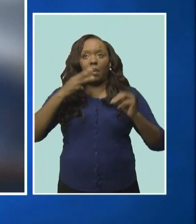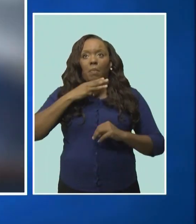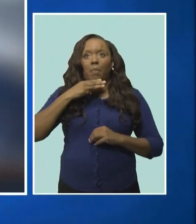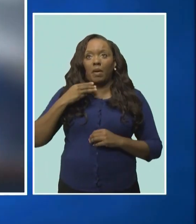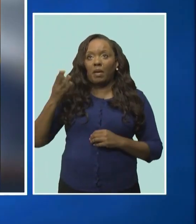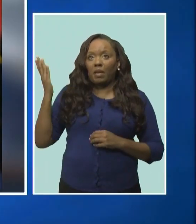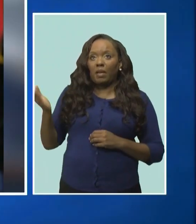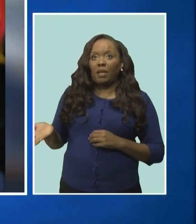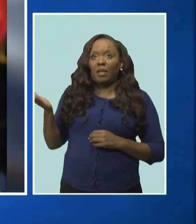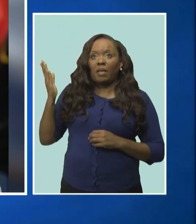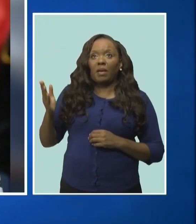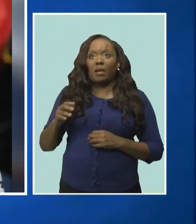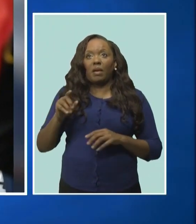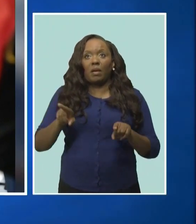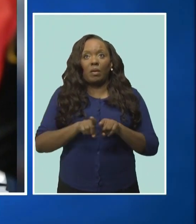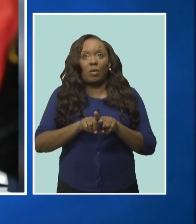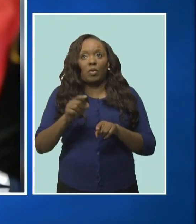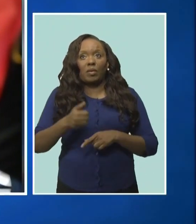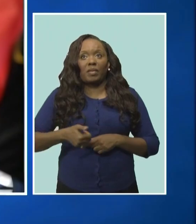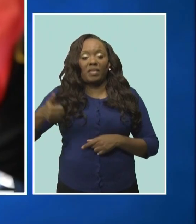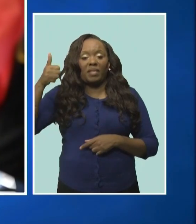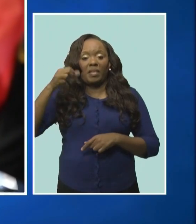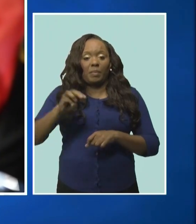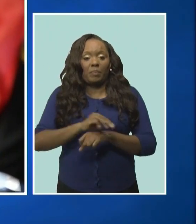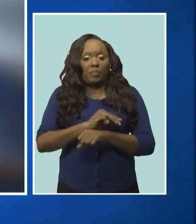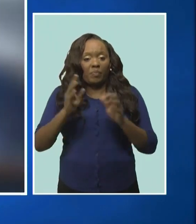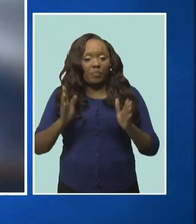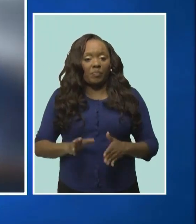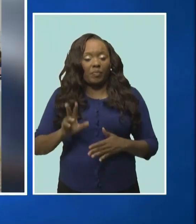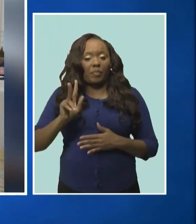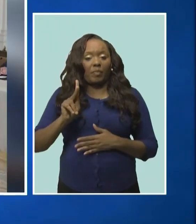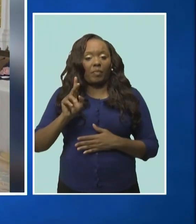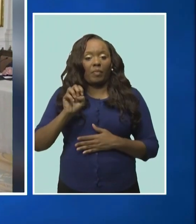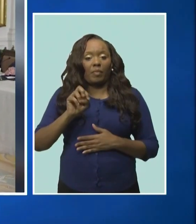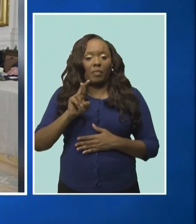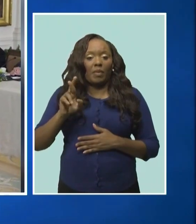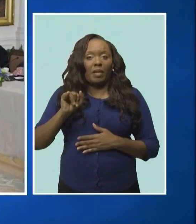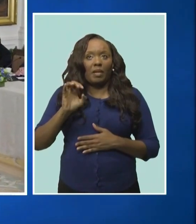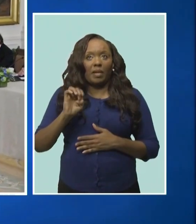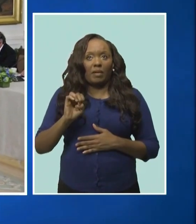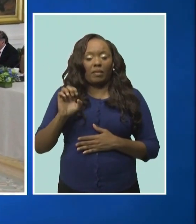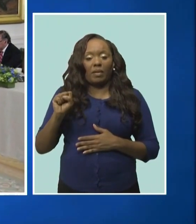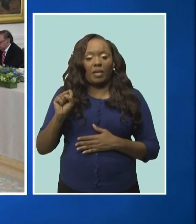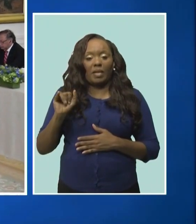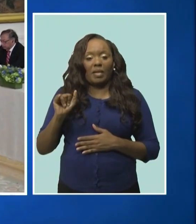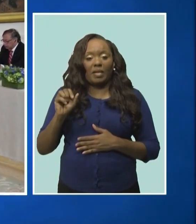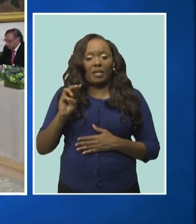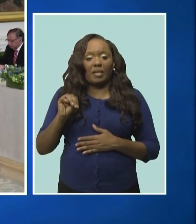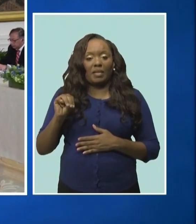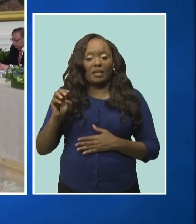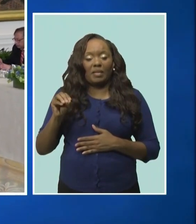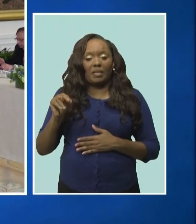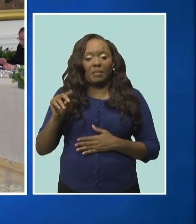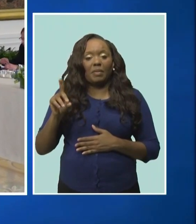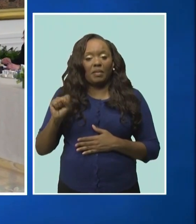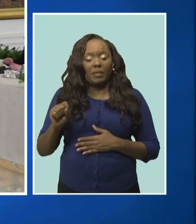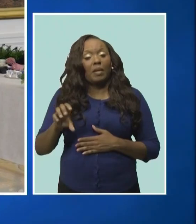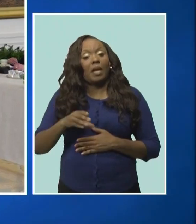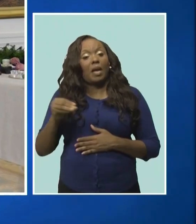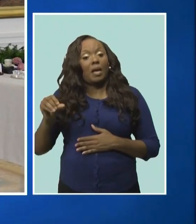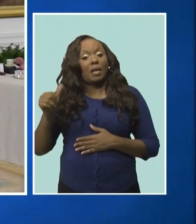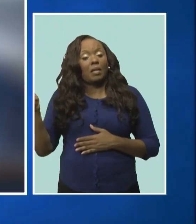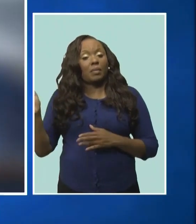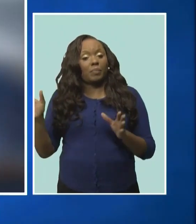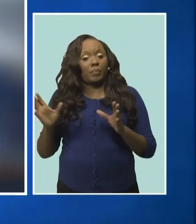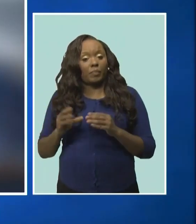Minister Kerry Simmons, and CARICOM Secretary General Dr. Carla Barnett. That occasion was the inaugural leaders' meeting of the